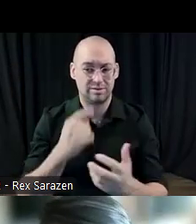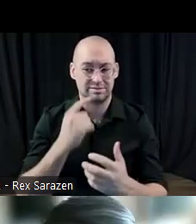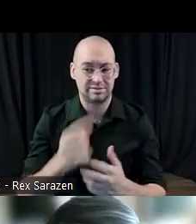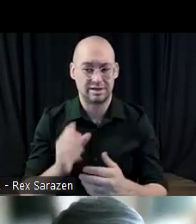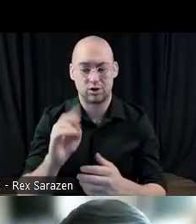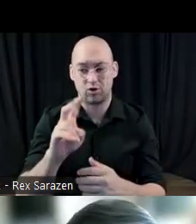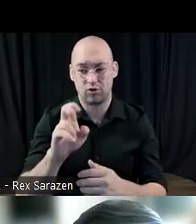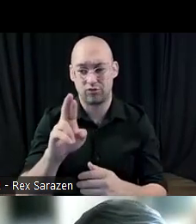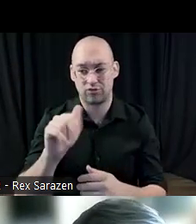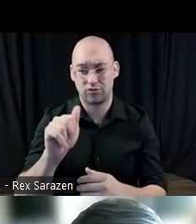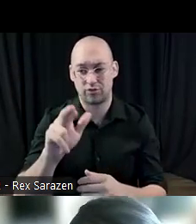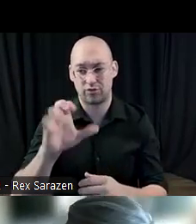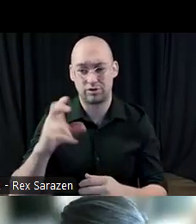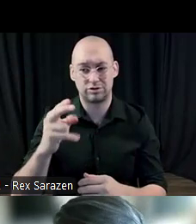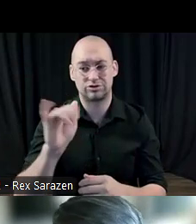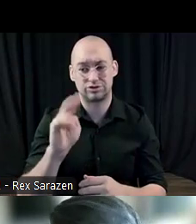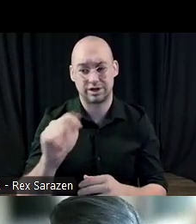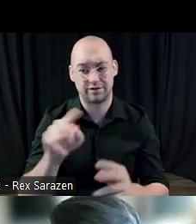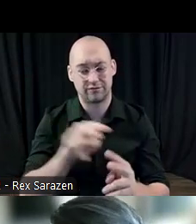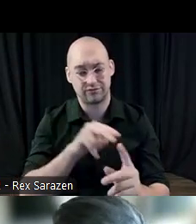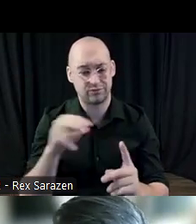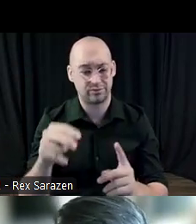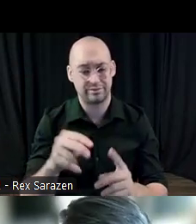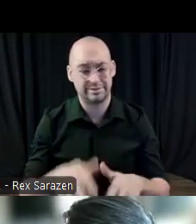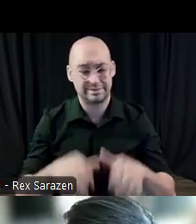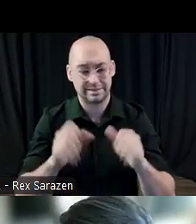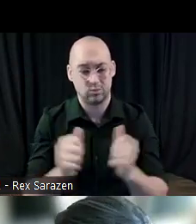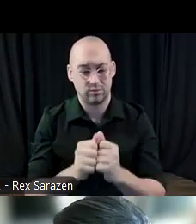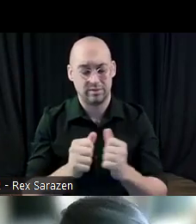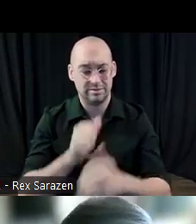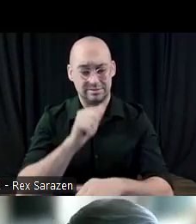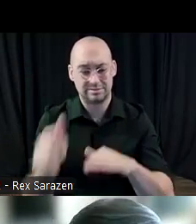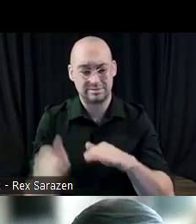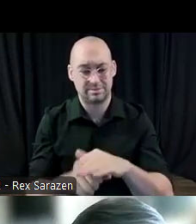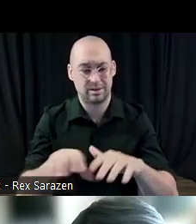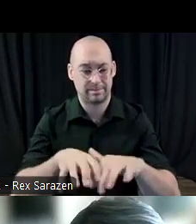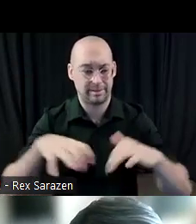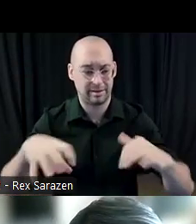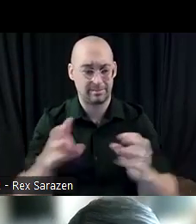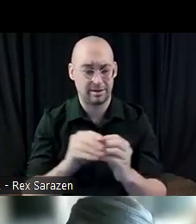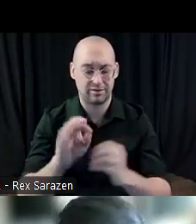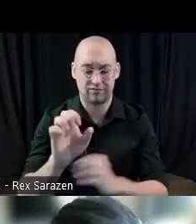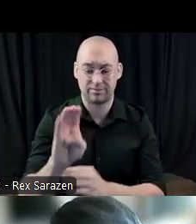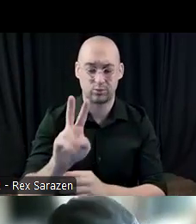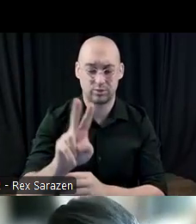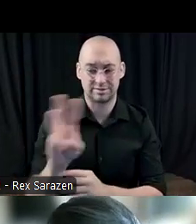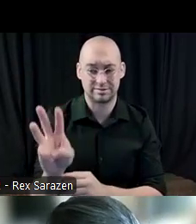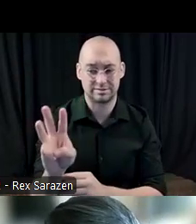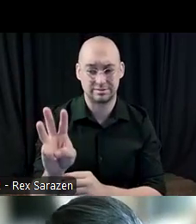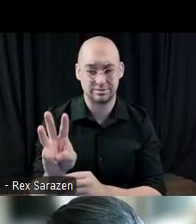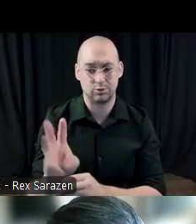overarching view that we took in terms of our subcommittee meeting on February 26th. One is,